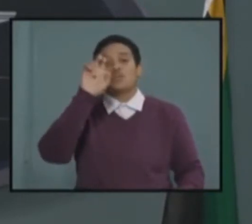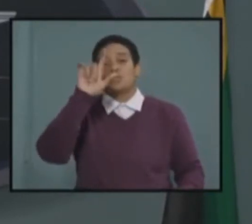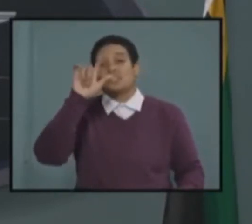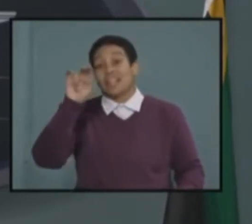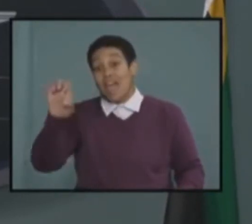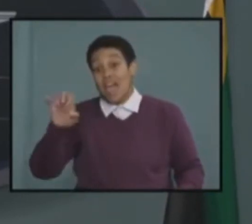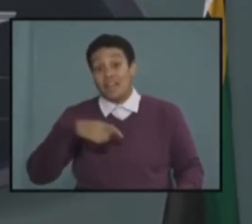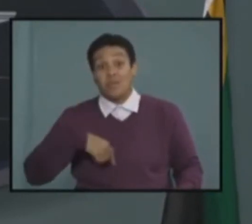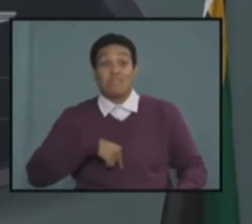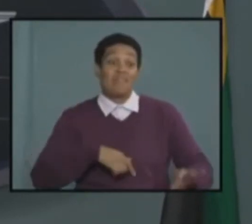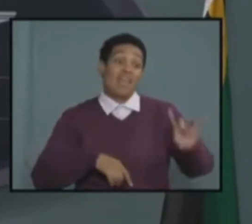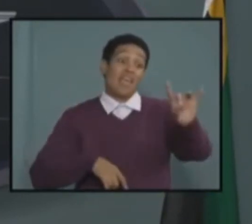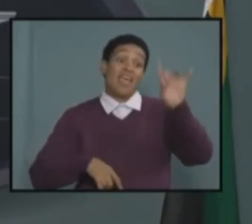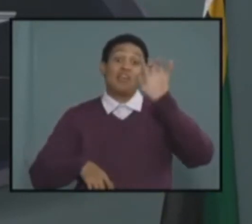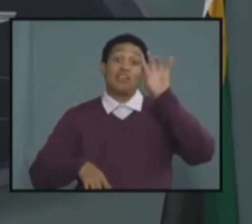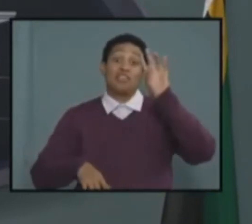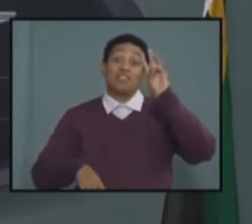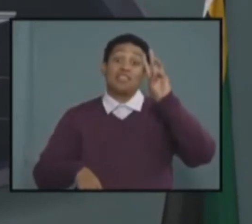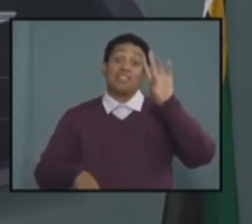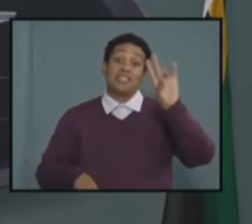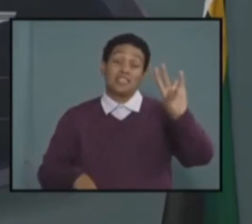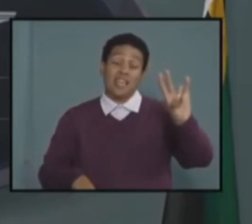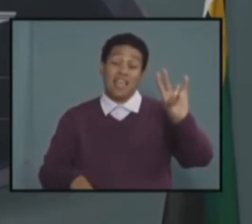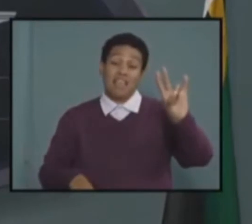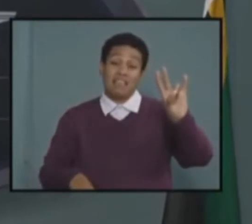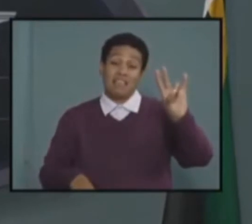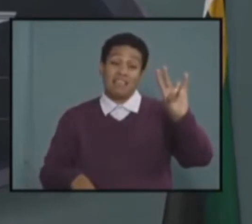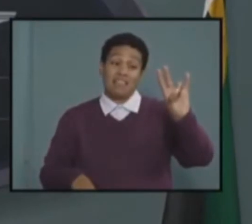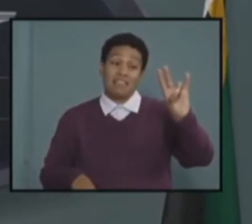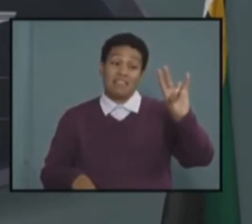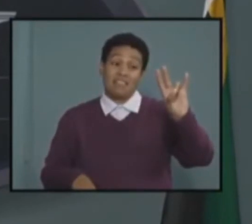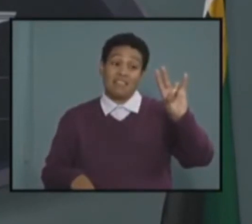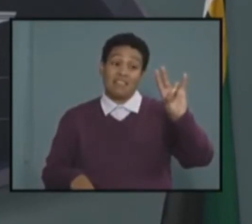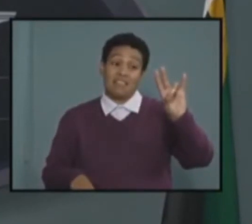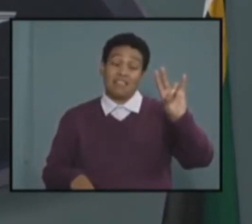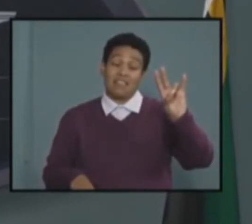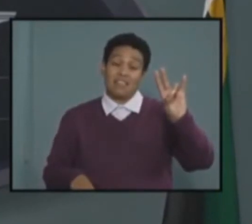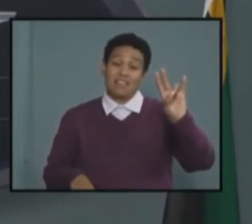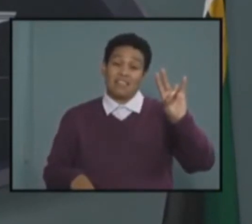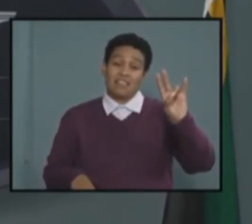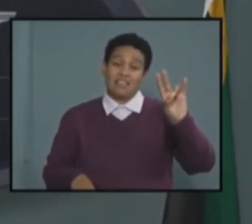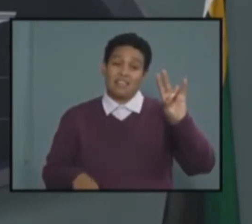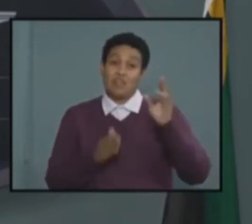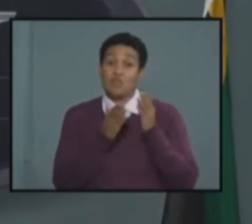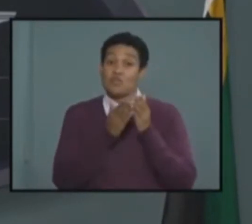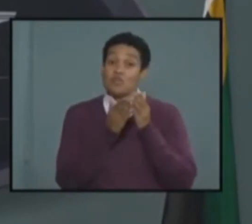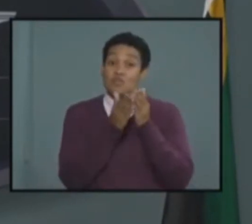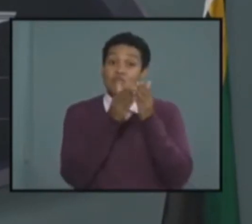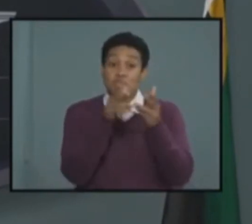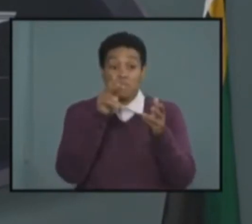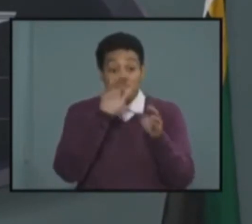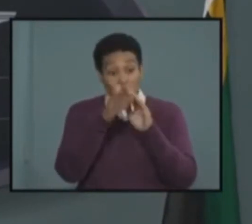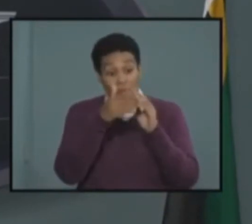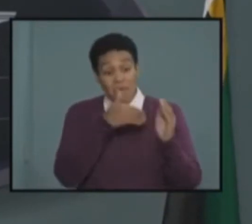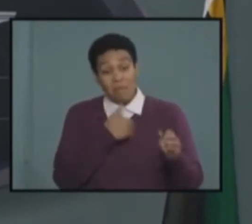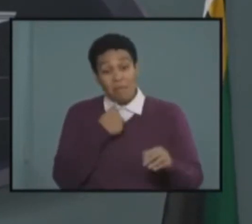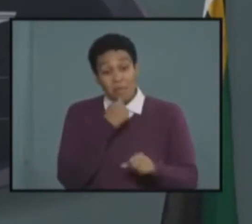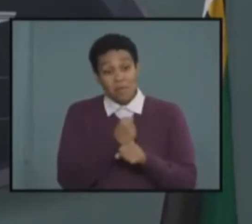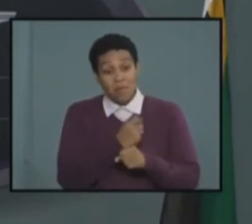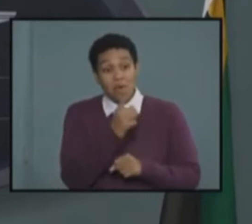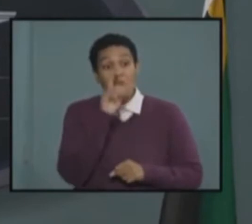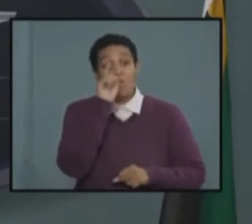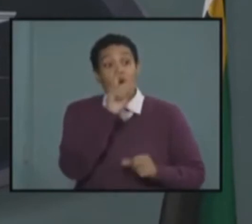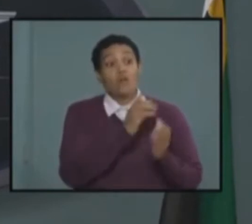867 crew members on one cruise line